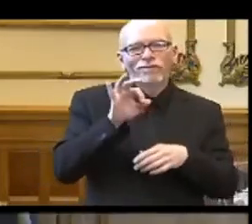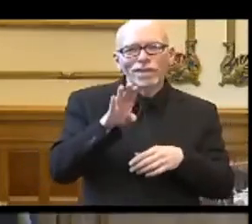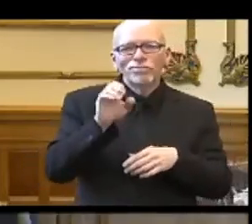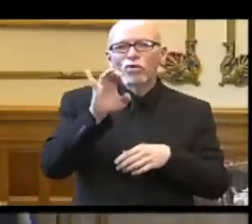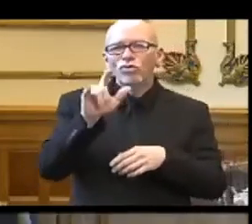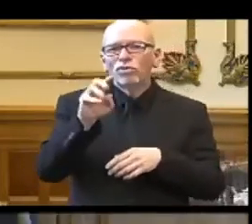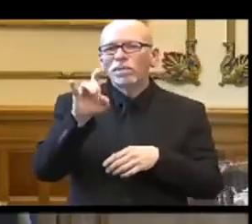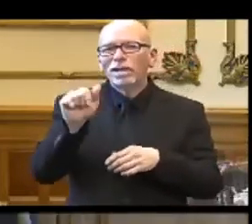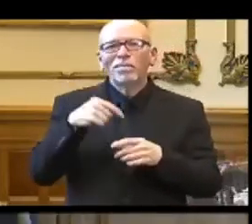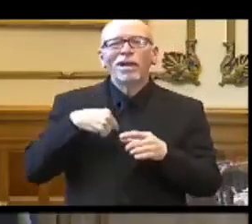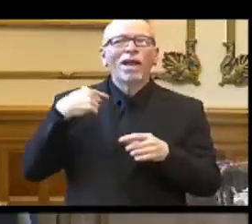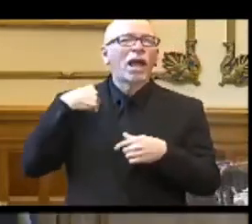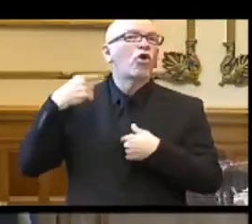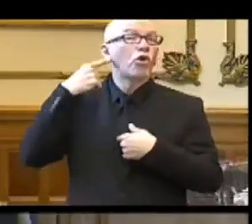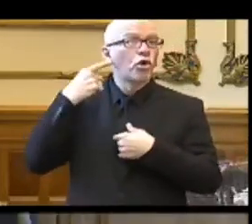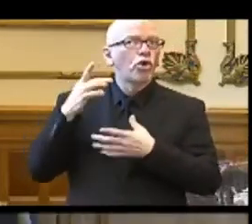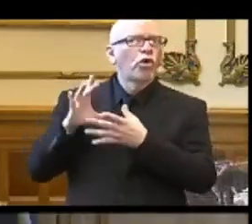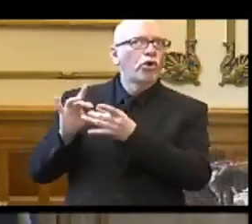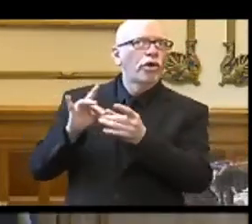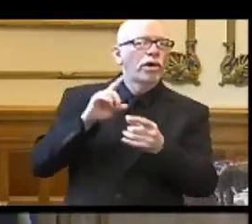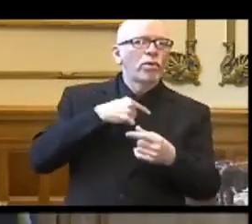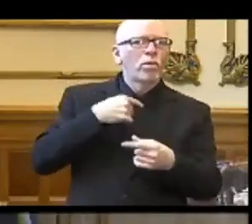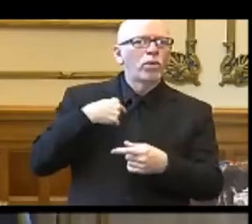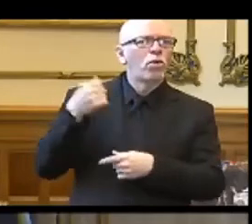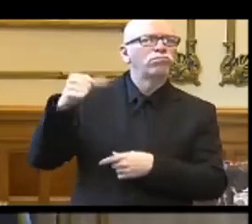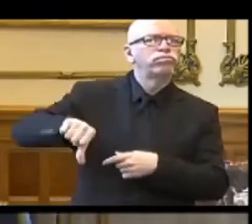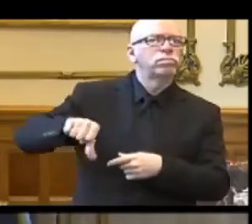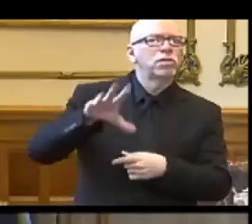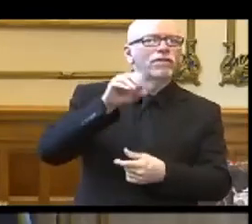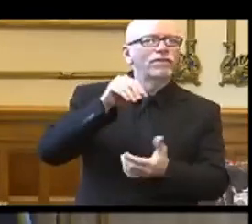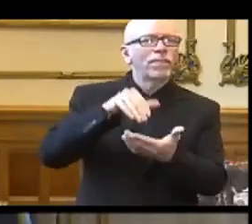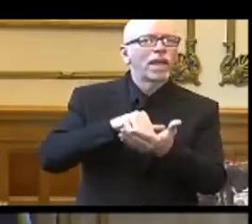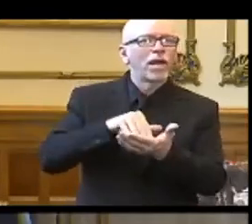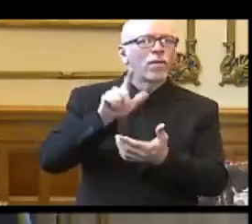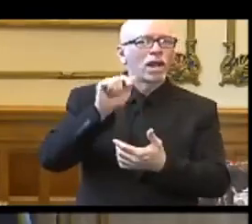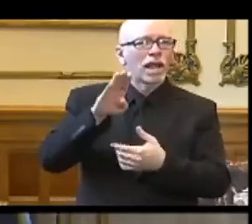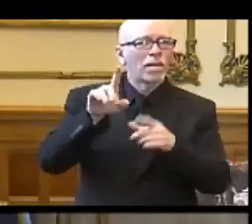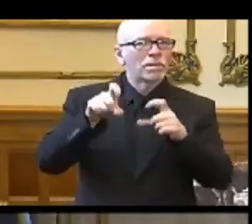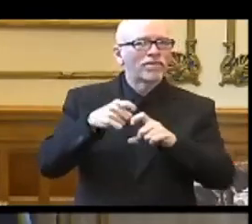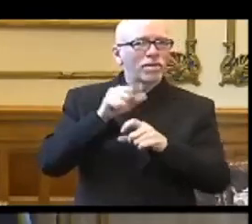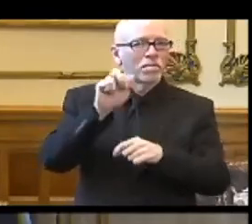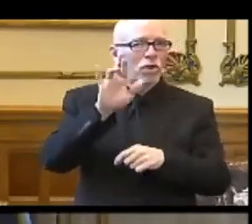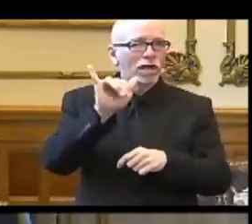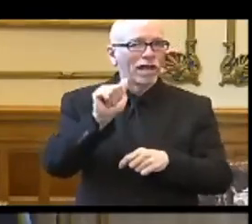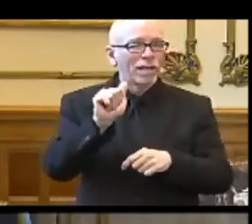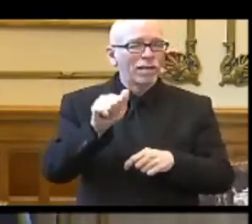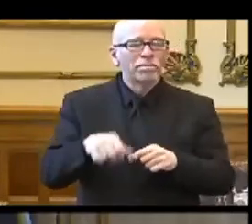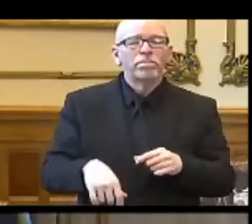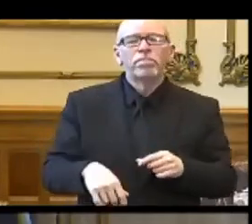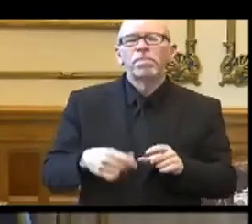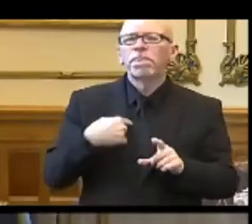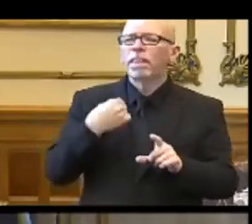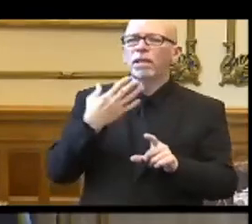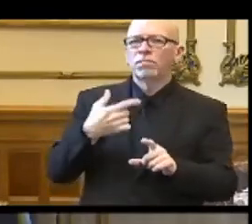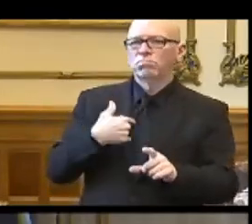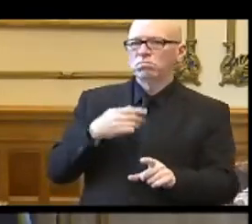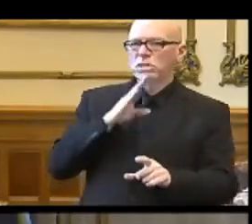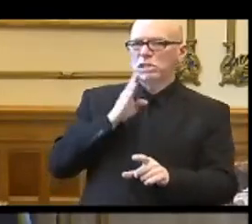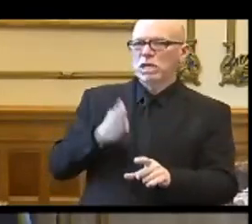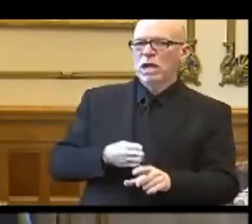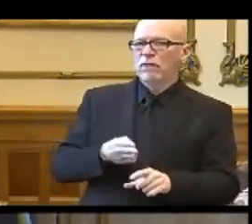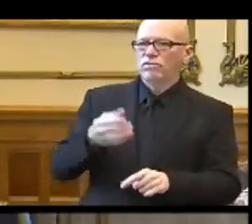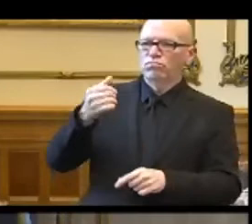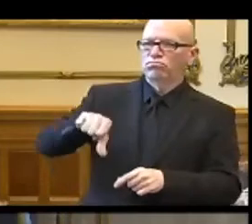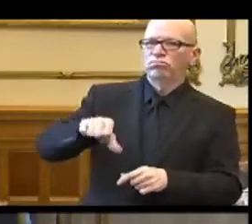a lot of it, but a lot of talk about us turning down 50,000 lab tests from ARIA. And I can tell you, I have never turned